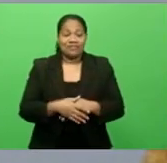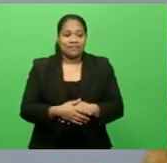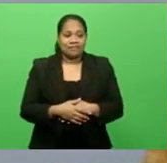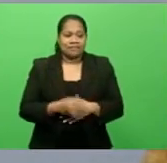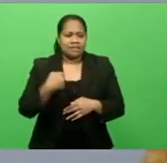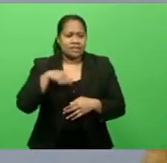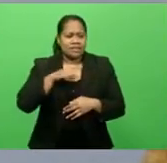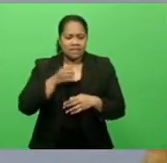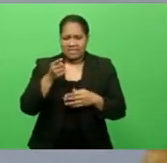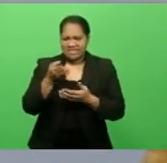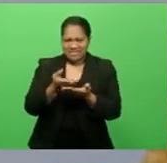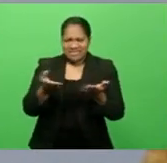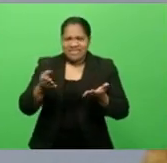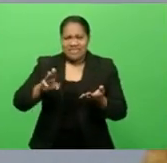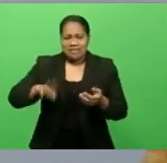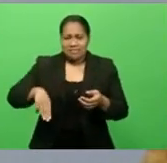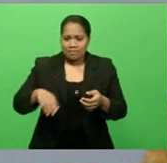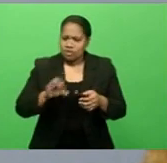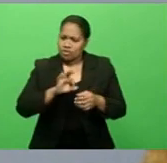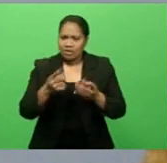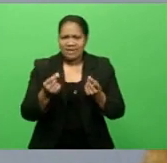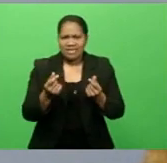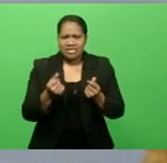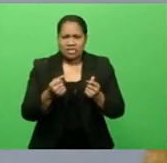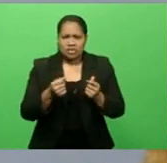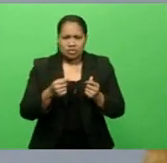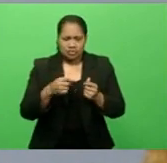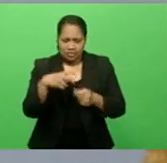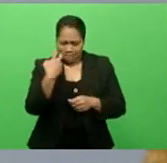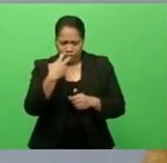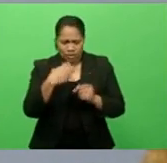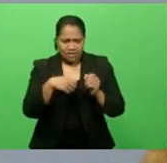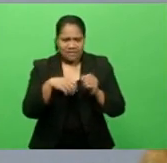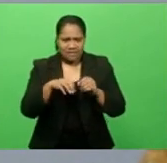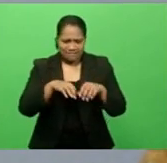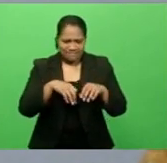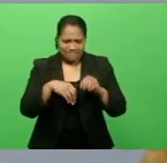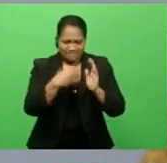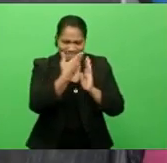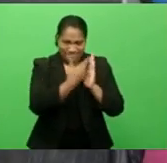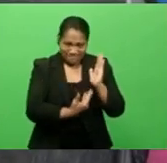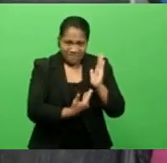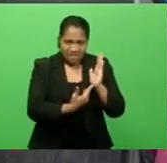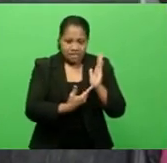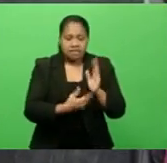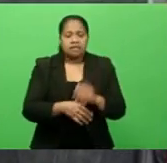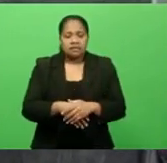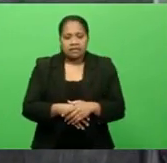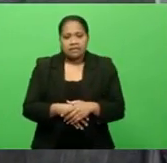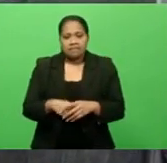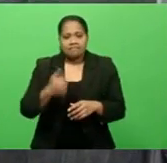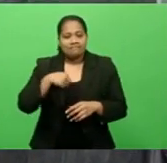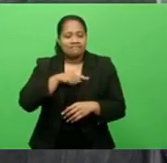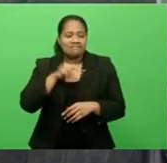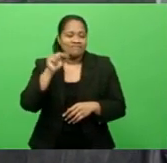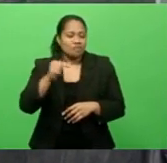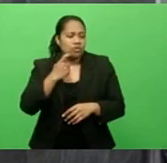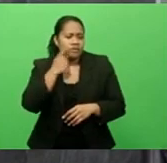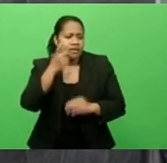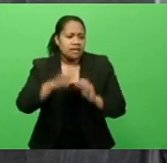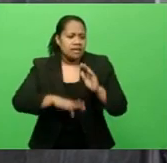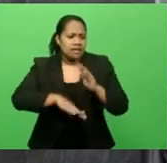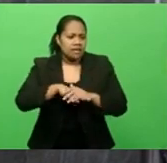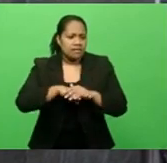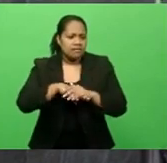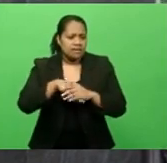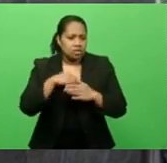not easy to administer these schemes, especially when they are running parallel to each other. We need to also carefully approach each phase and